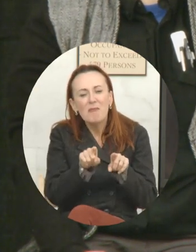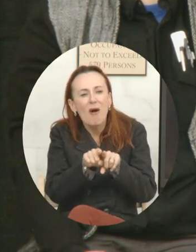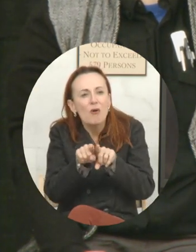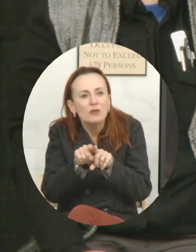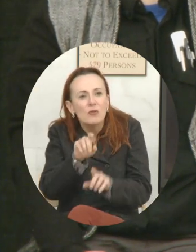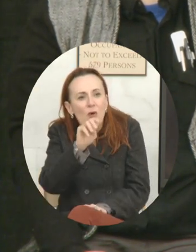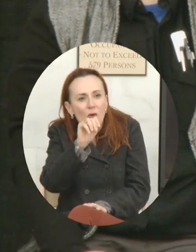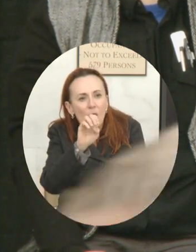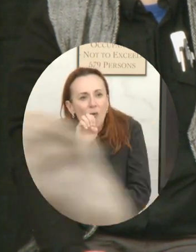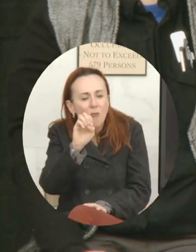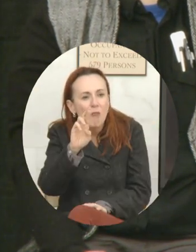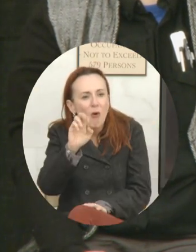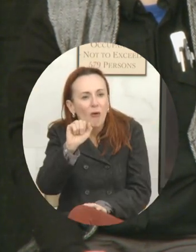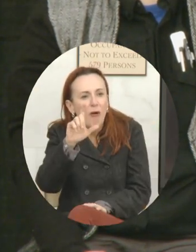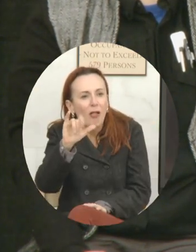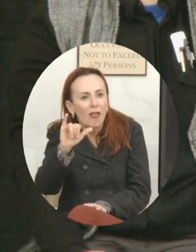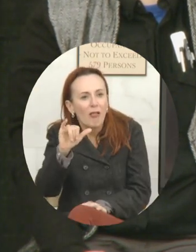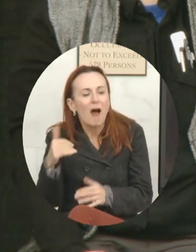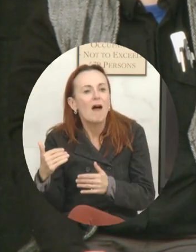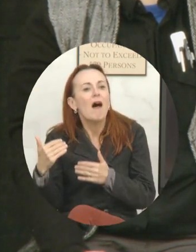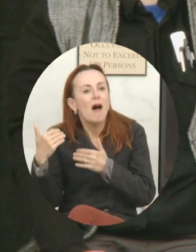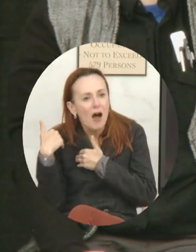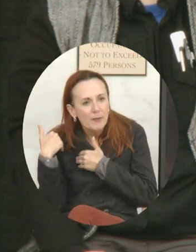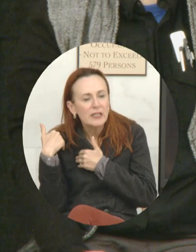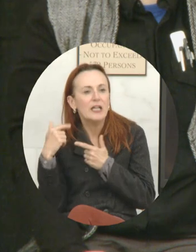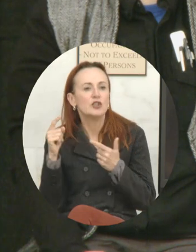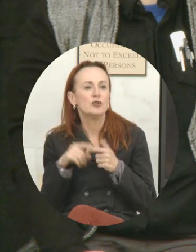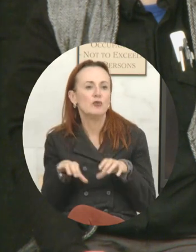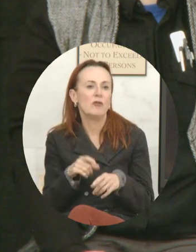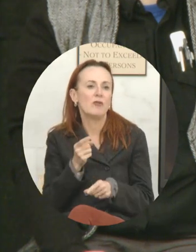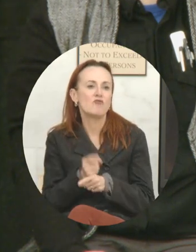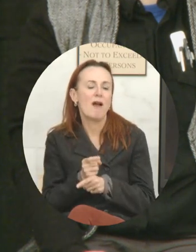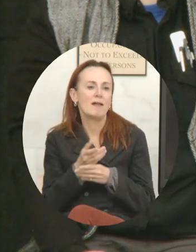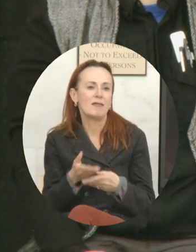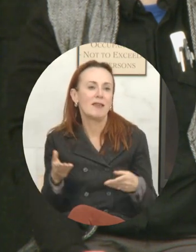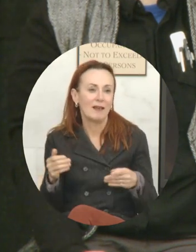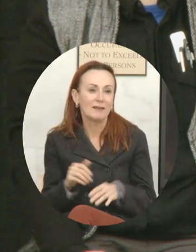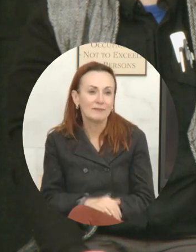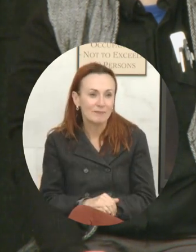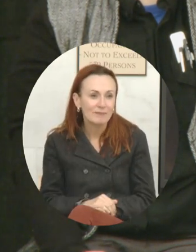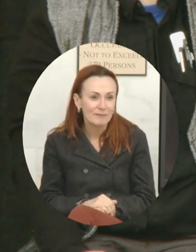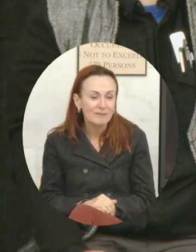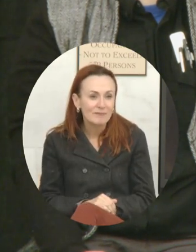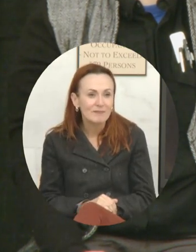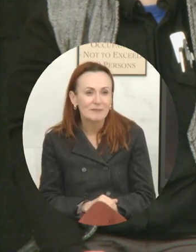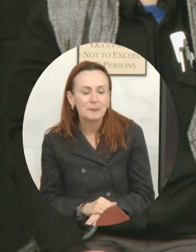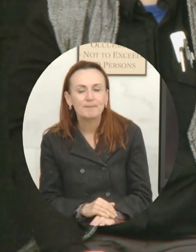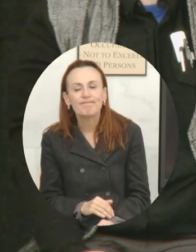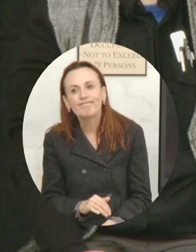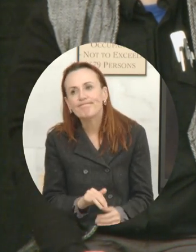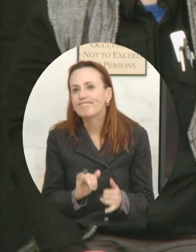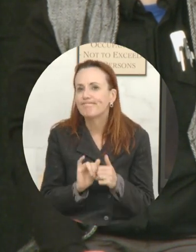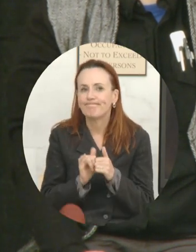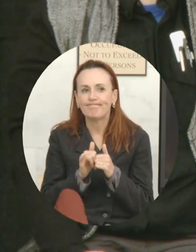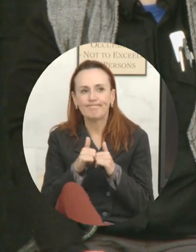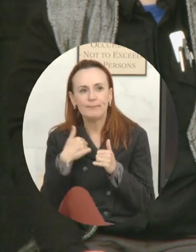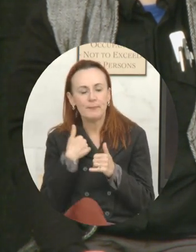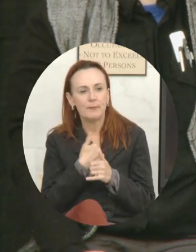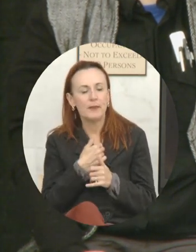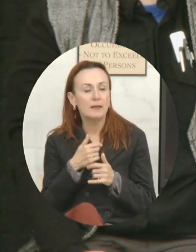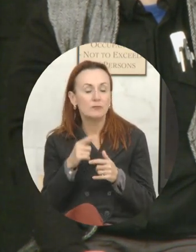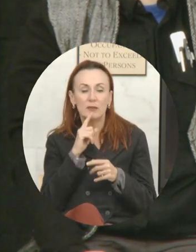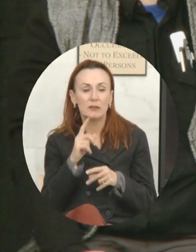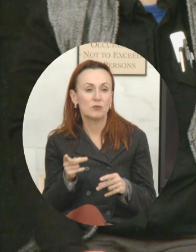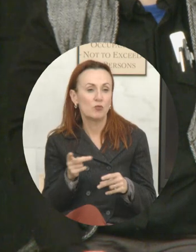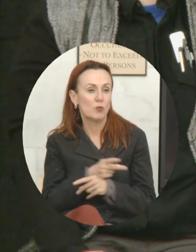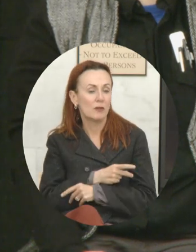do the right thing, how do we plan accordingly to ensure we get there? It's the worst thing in the